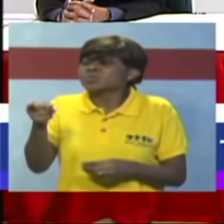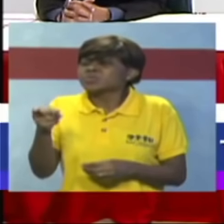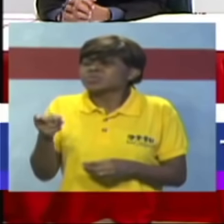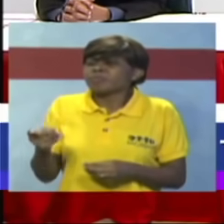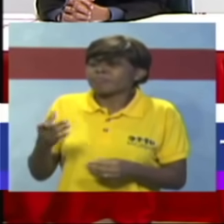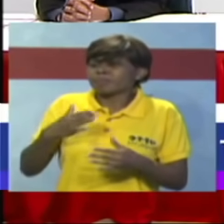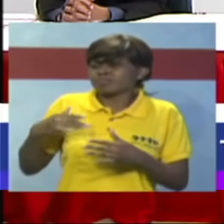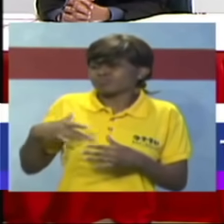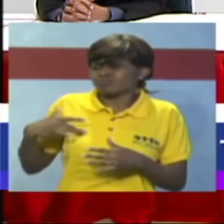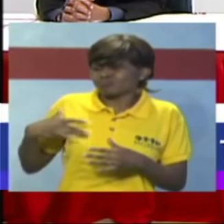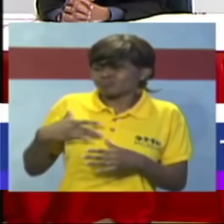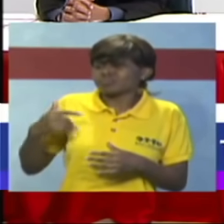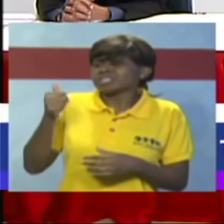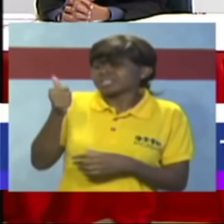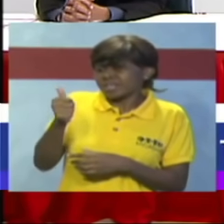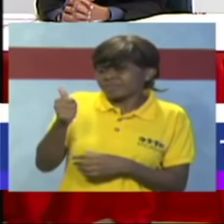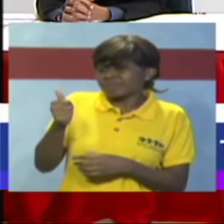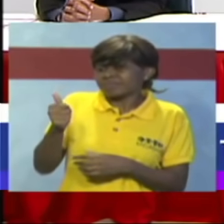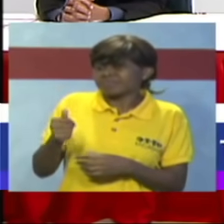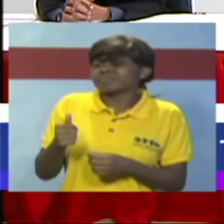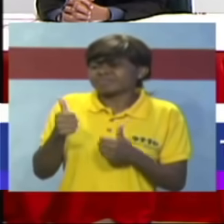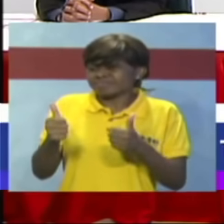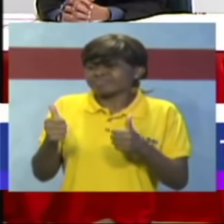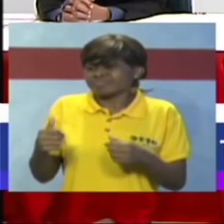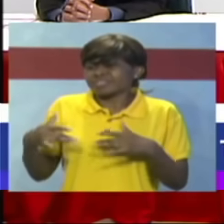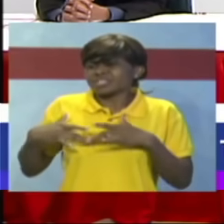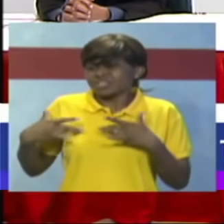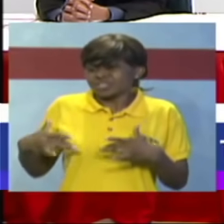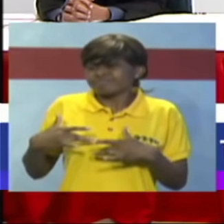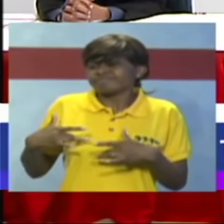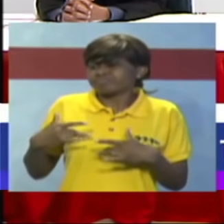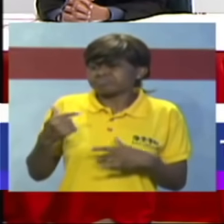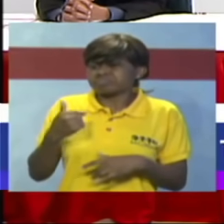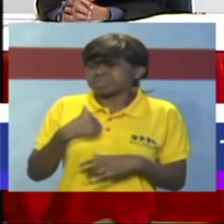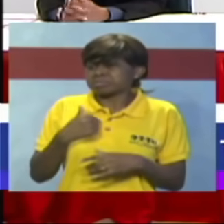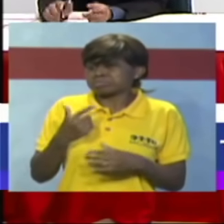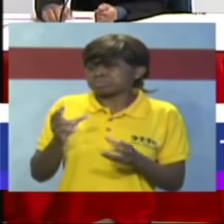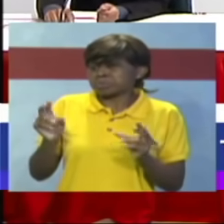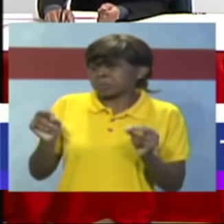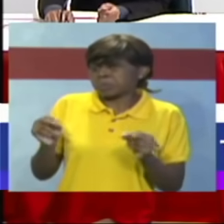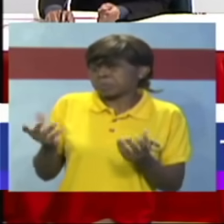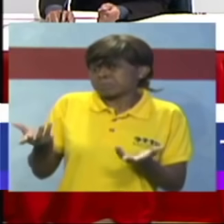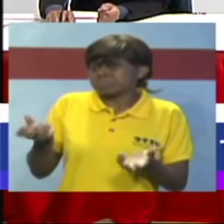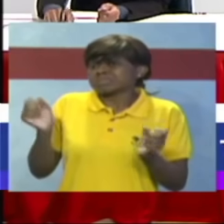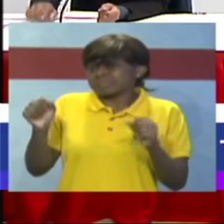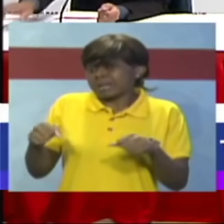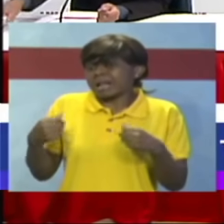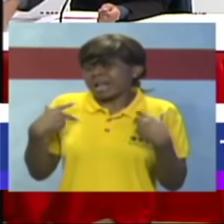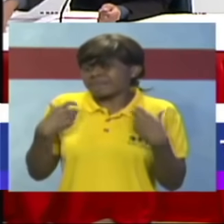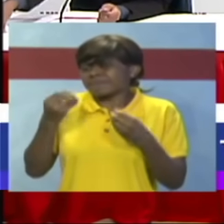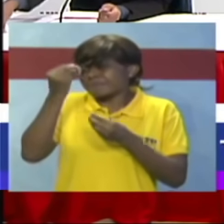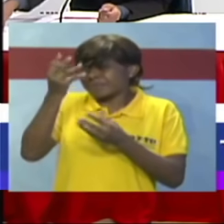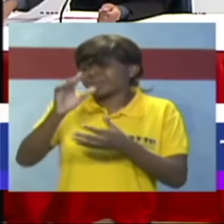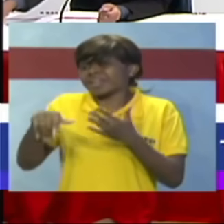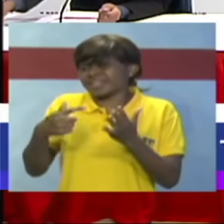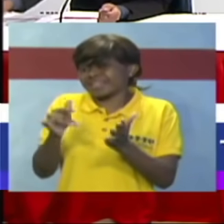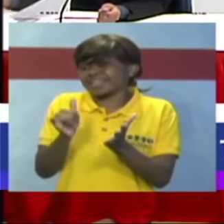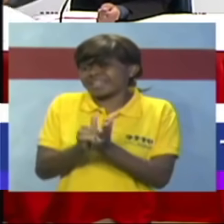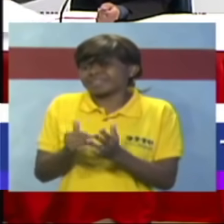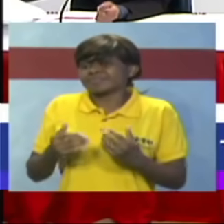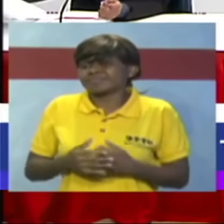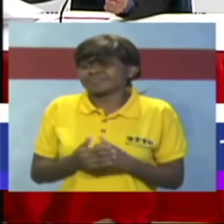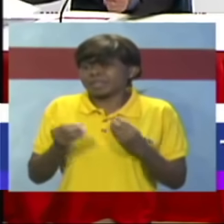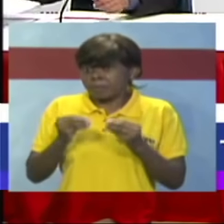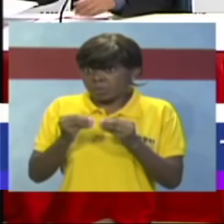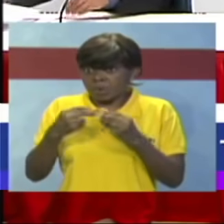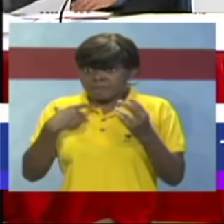much, Dr. Surjit Singh. I now invite Mr. Salisha Bash to share with us the latest vaccination figures and how the one-shot